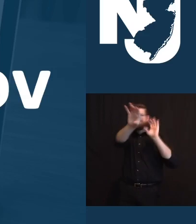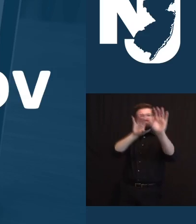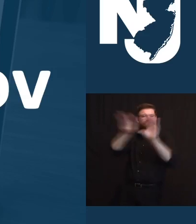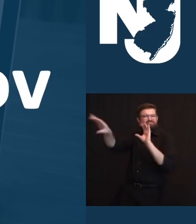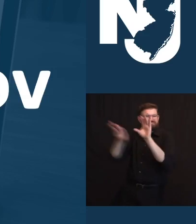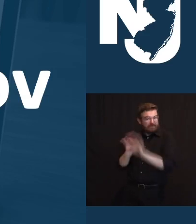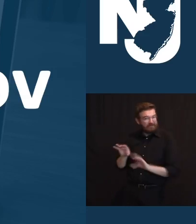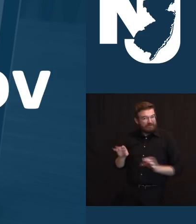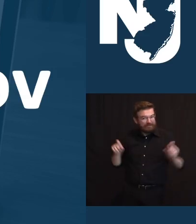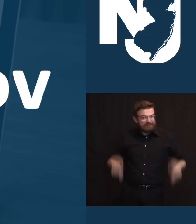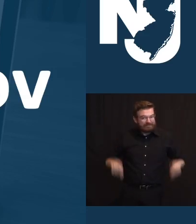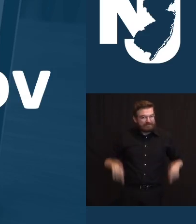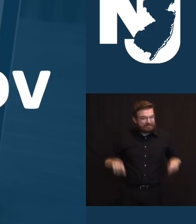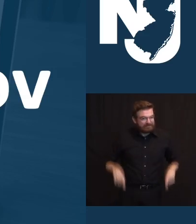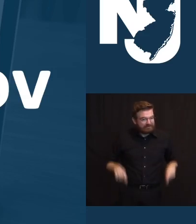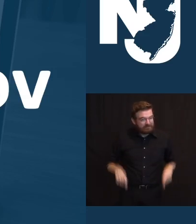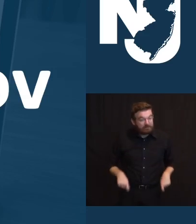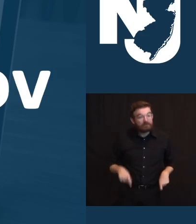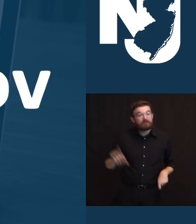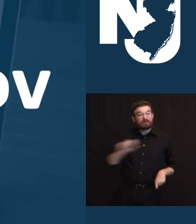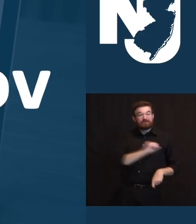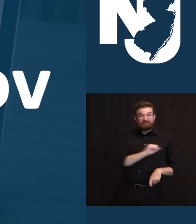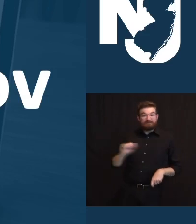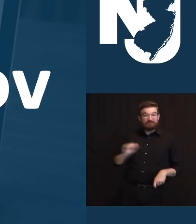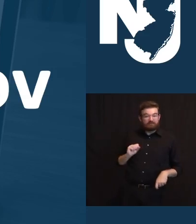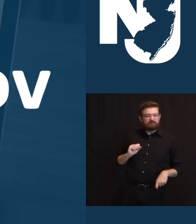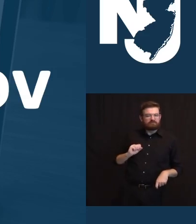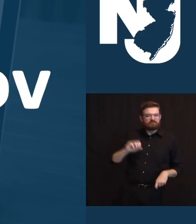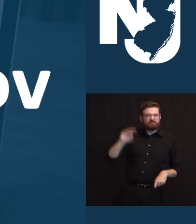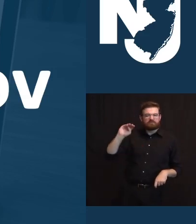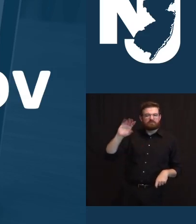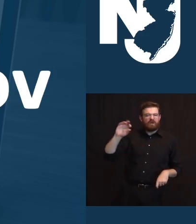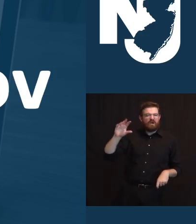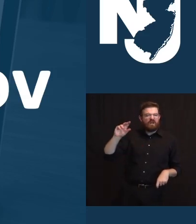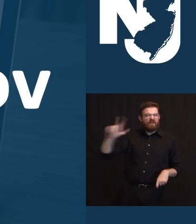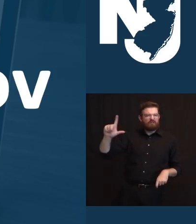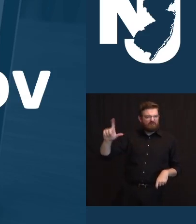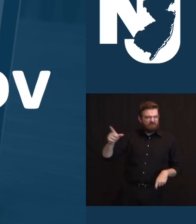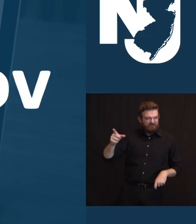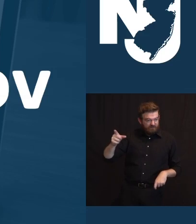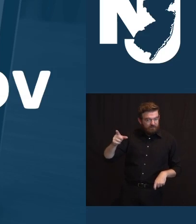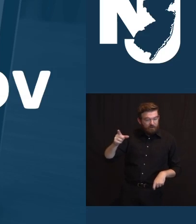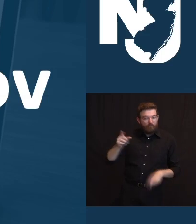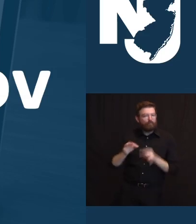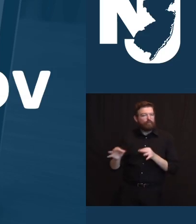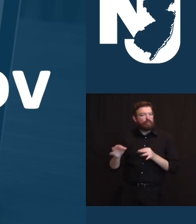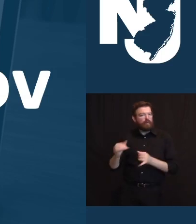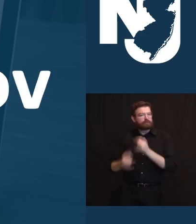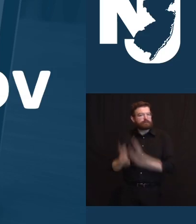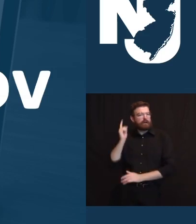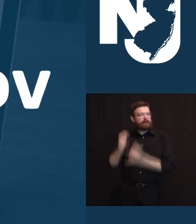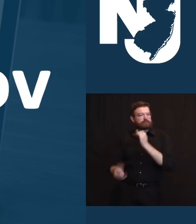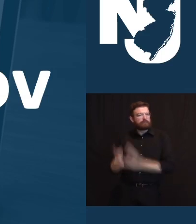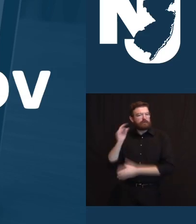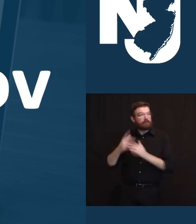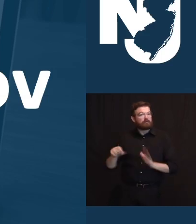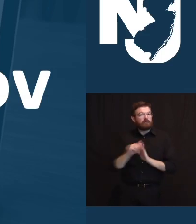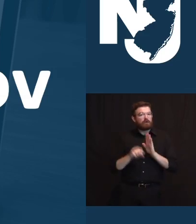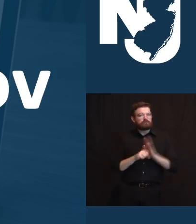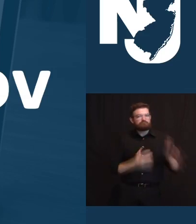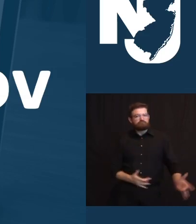inability to ready a bill for a vote, pushing important decisions to the last minute, threatens the ability of states, including